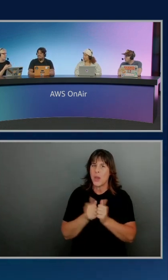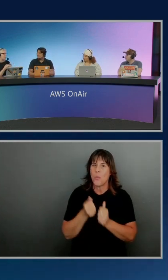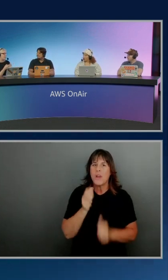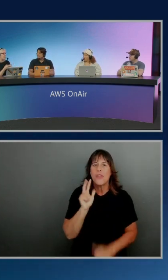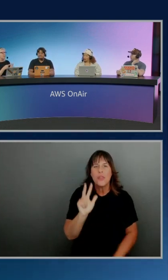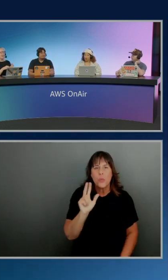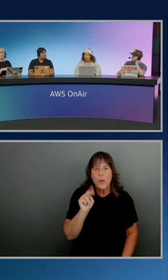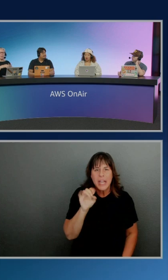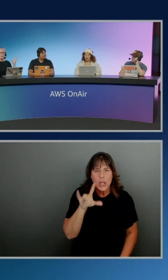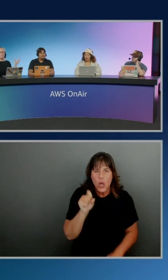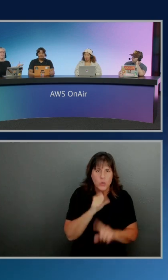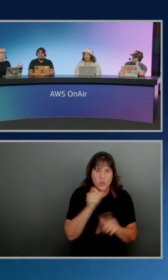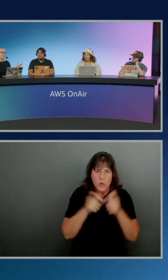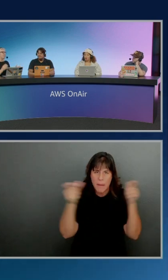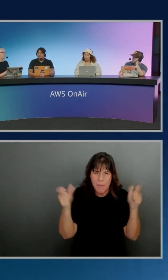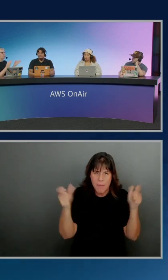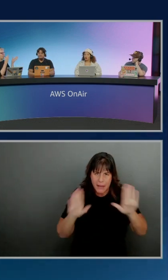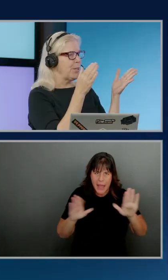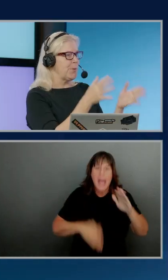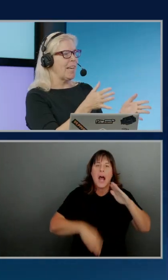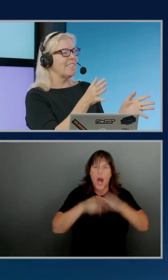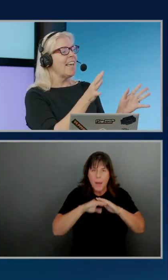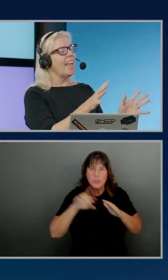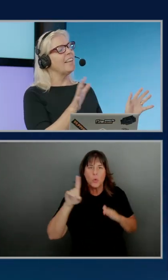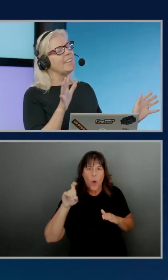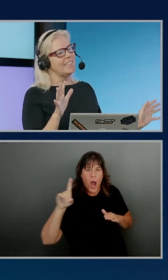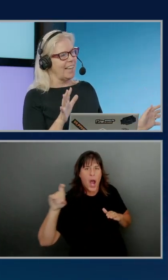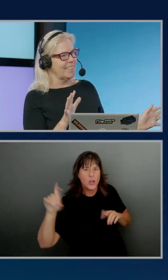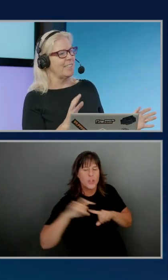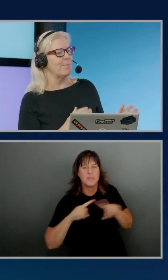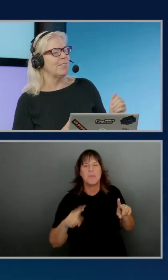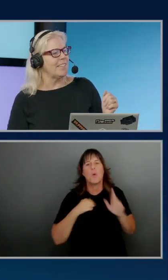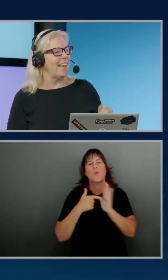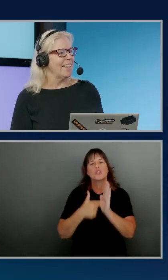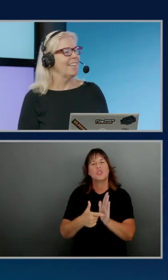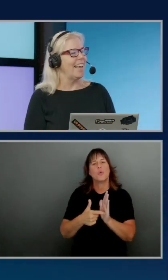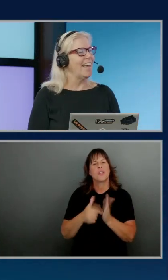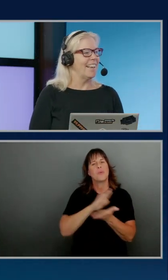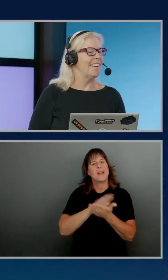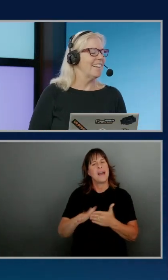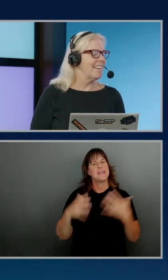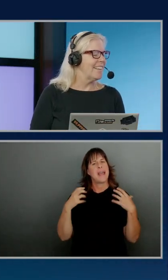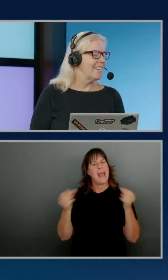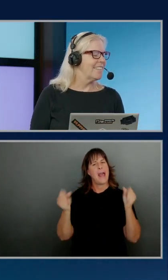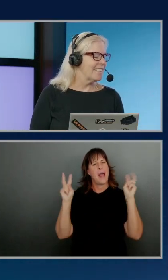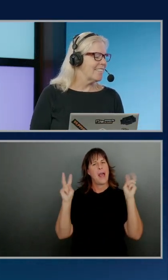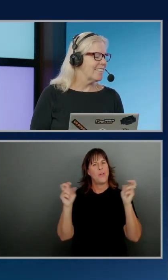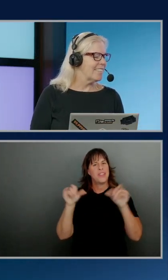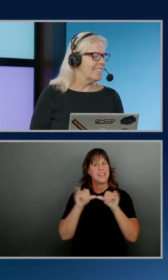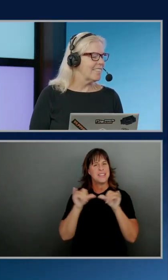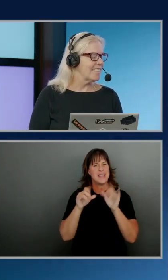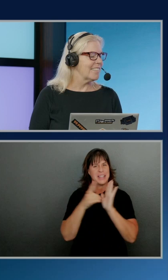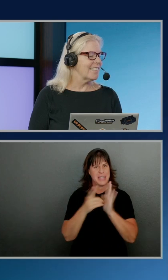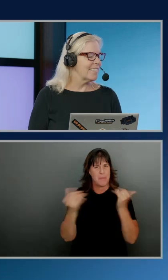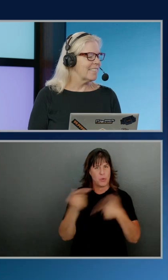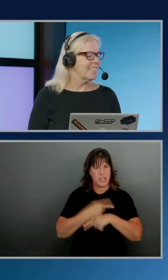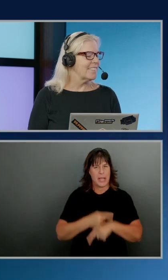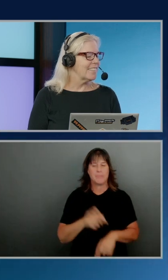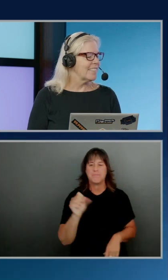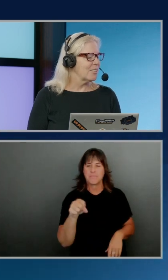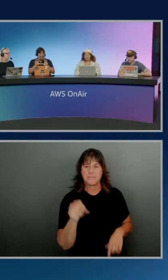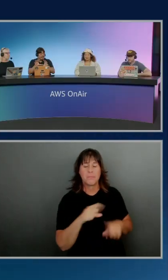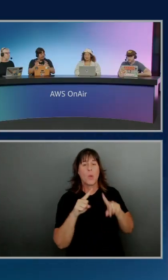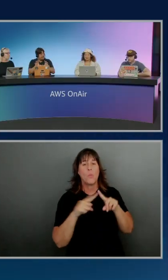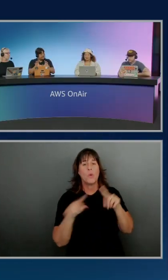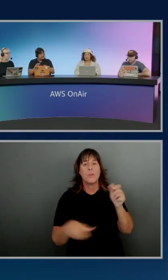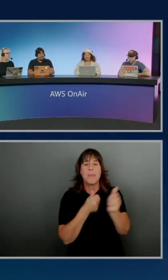for example, okay. and then up to hundreds. But we're showing you a nice, healthy size demo today. Fair enough. Yeah, and what we have on the back end of